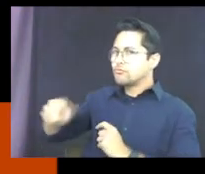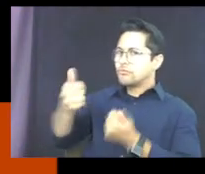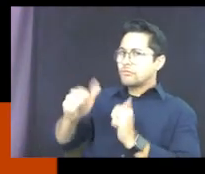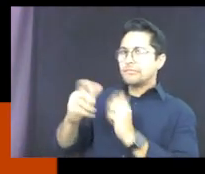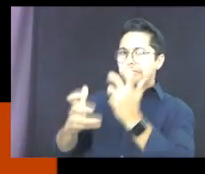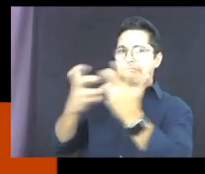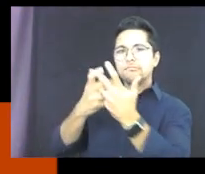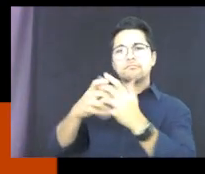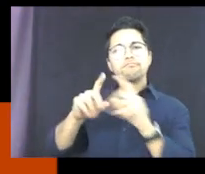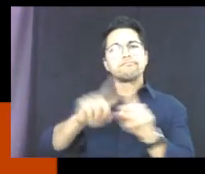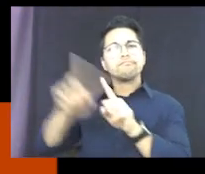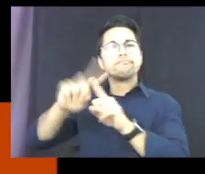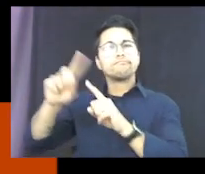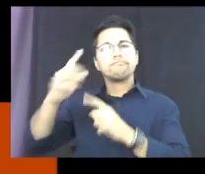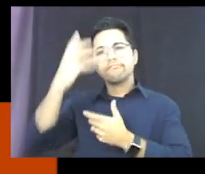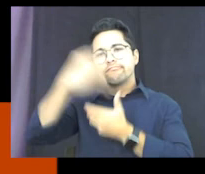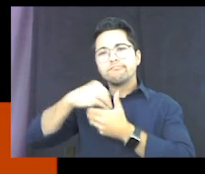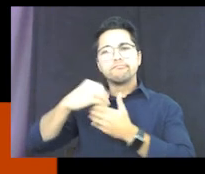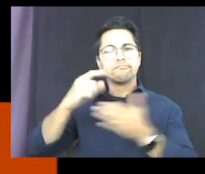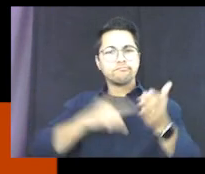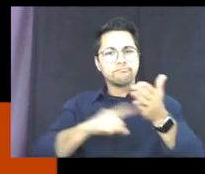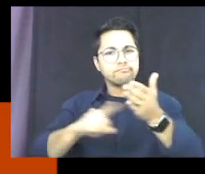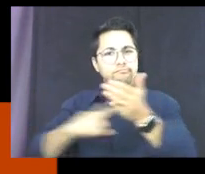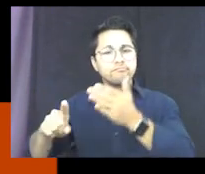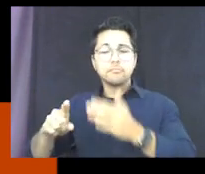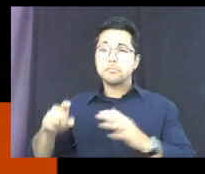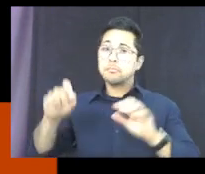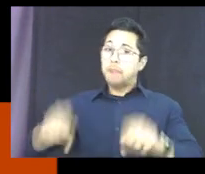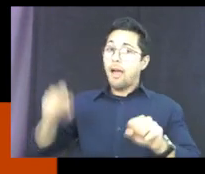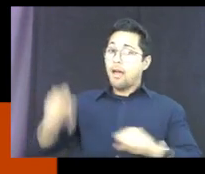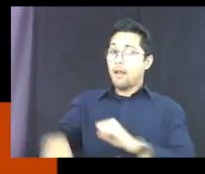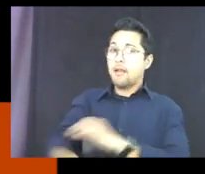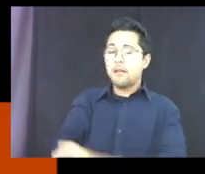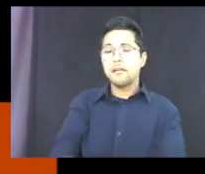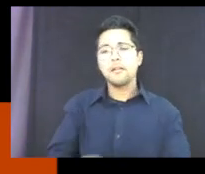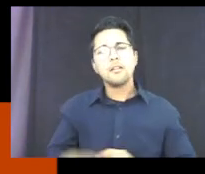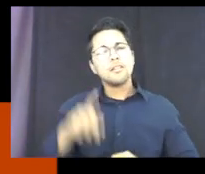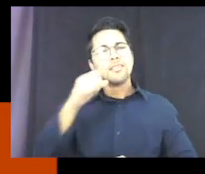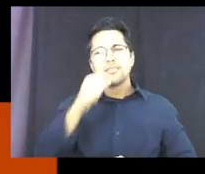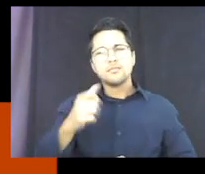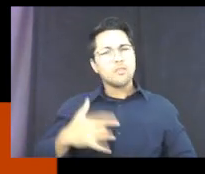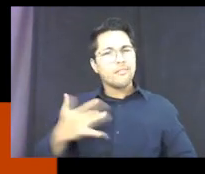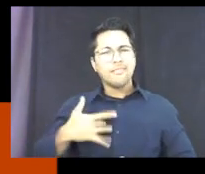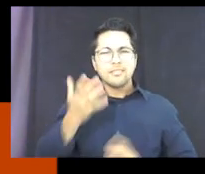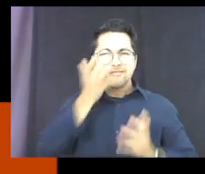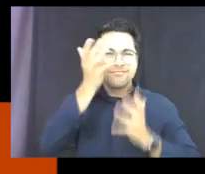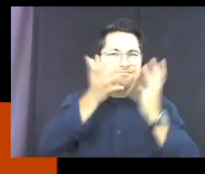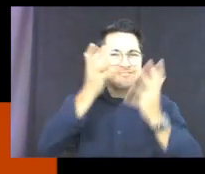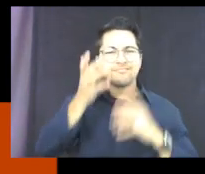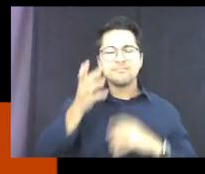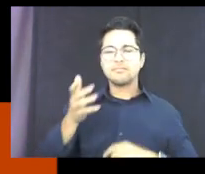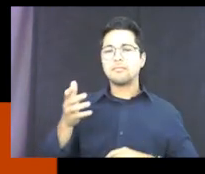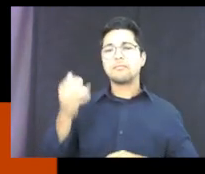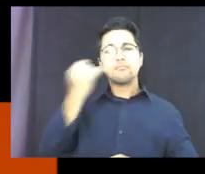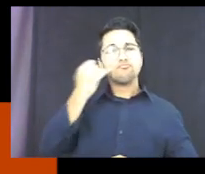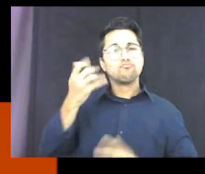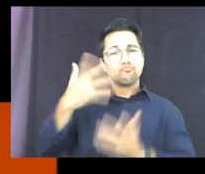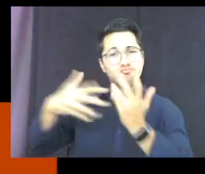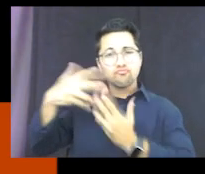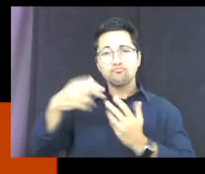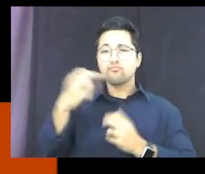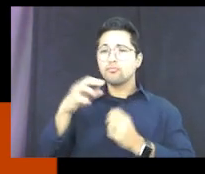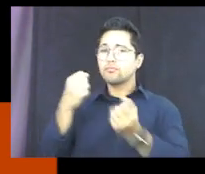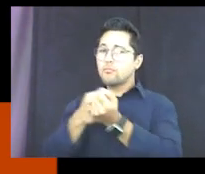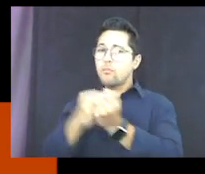autistic subtypes as much as they possibly can, don't be ashamed if a social or support group